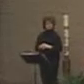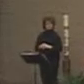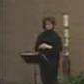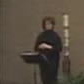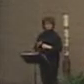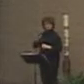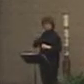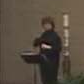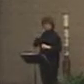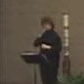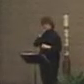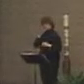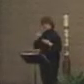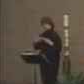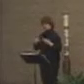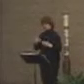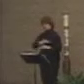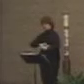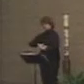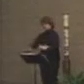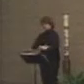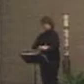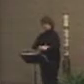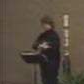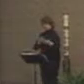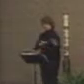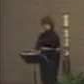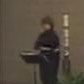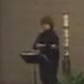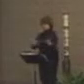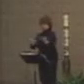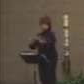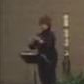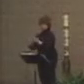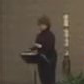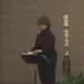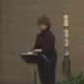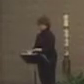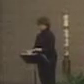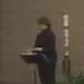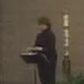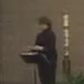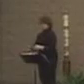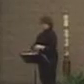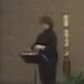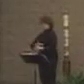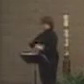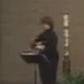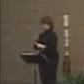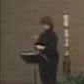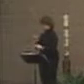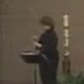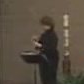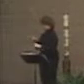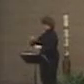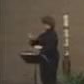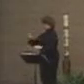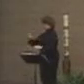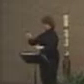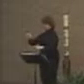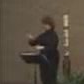The mother, after the child was weaned, brought Samuel to Eli, who we also hear about in this reading